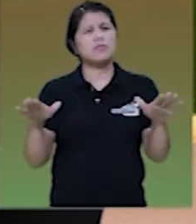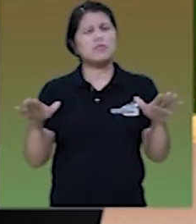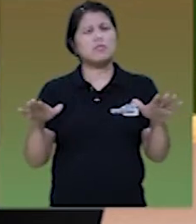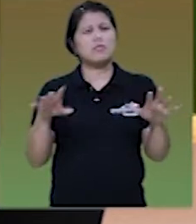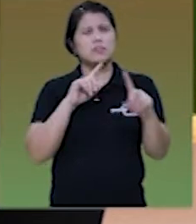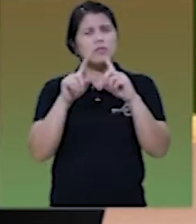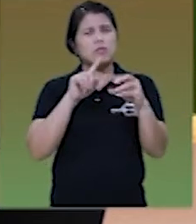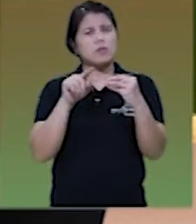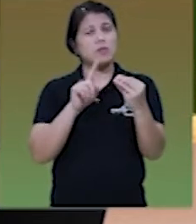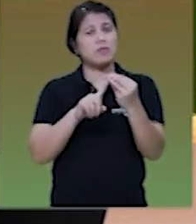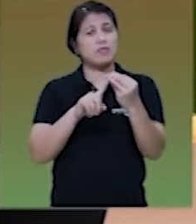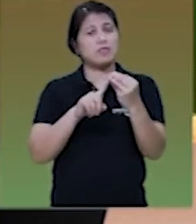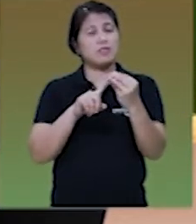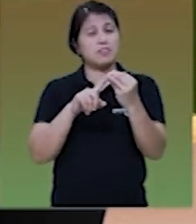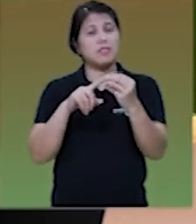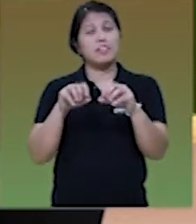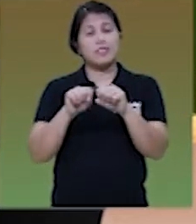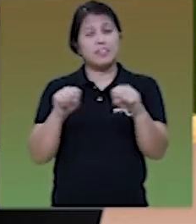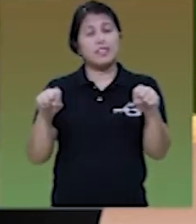in the sentence?